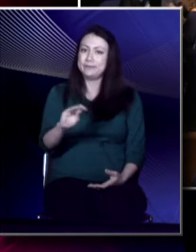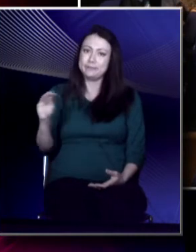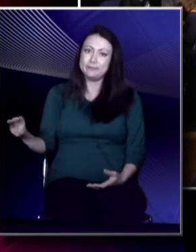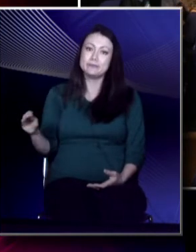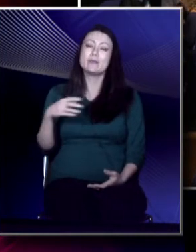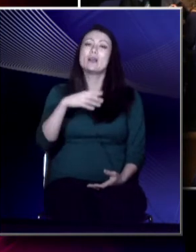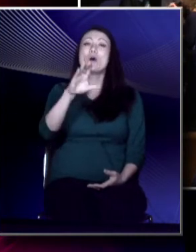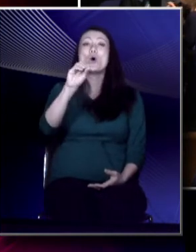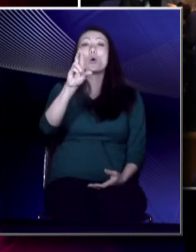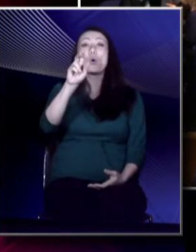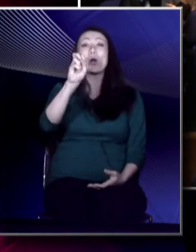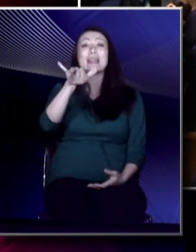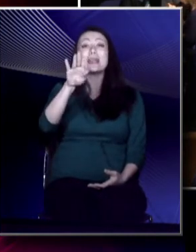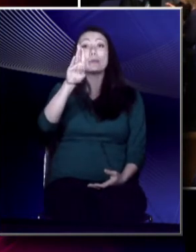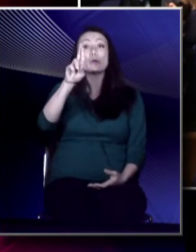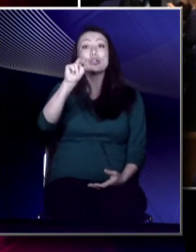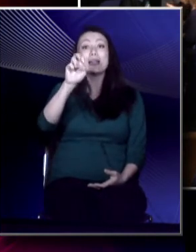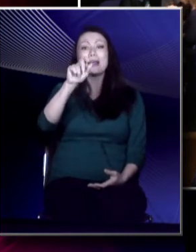Courtney Burnett.